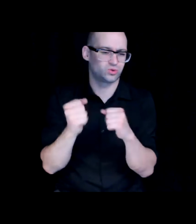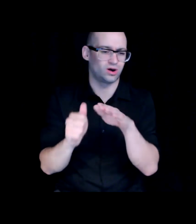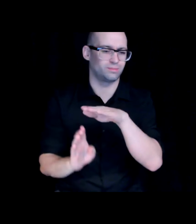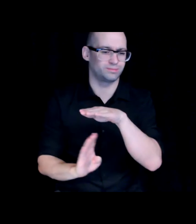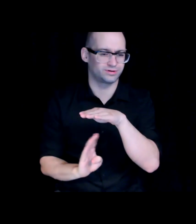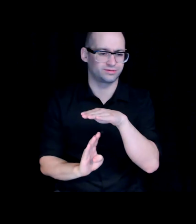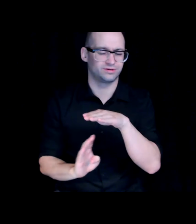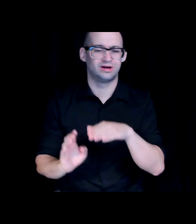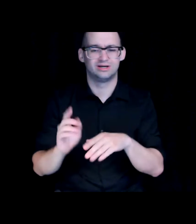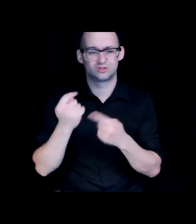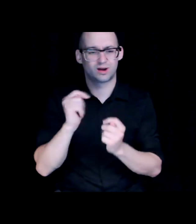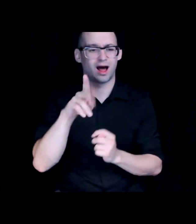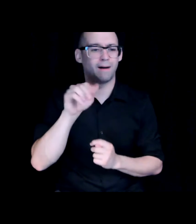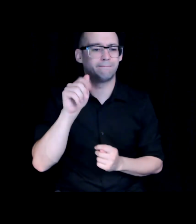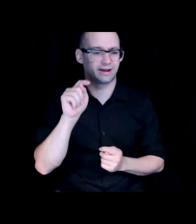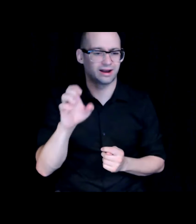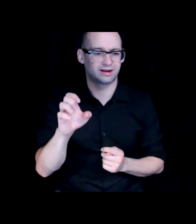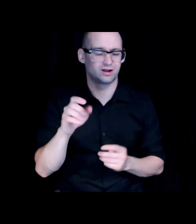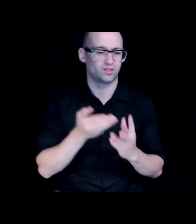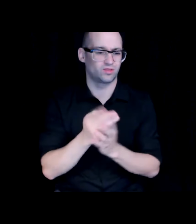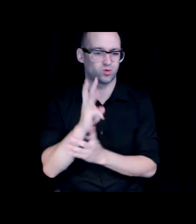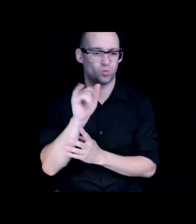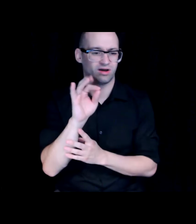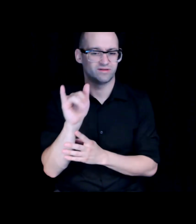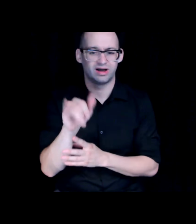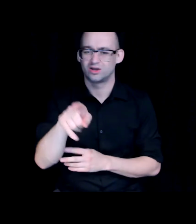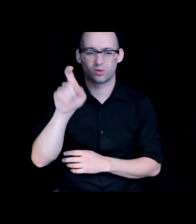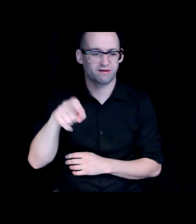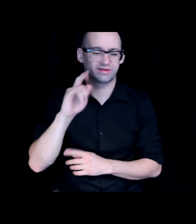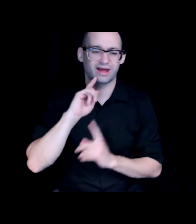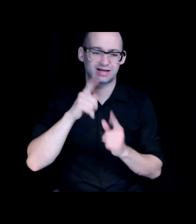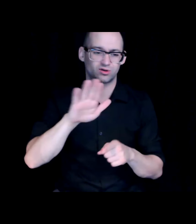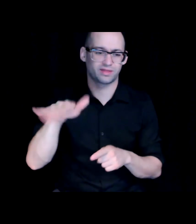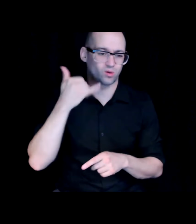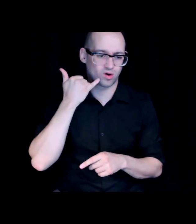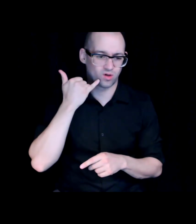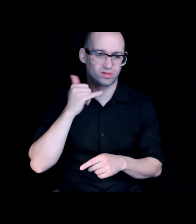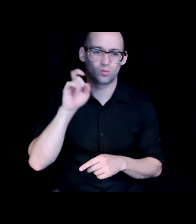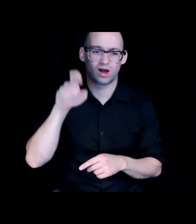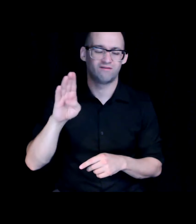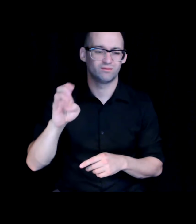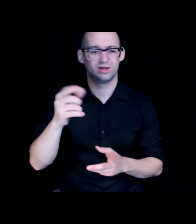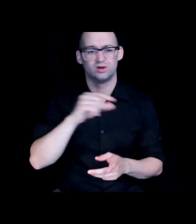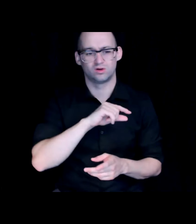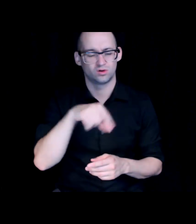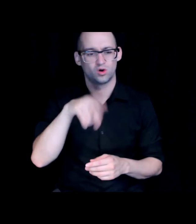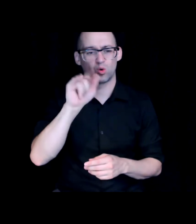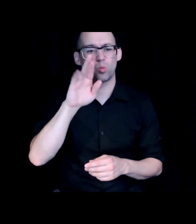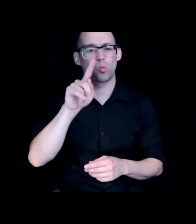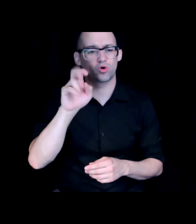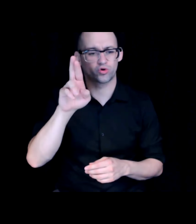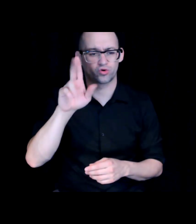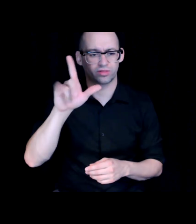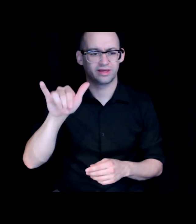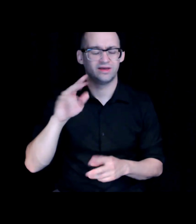update through Wi-Fi. So you have to answer their calls. You have to do quarterly visits, if not more, to continue